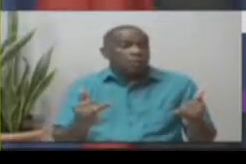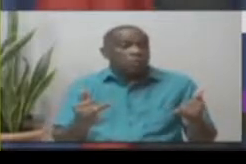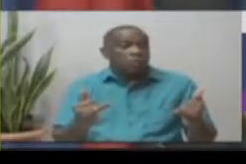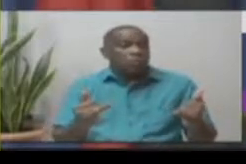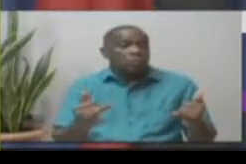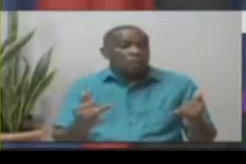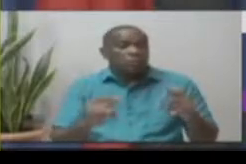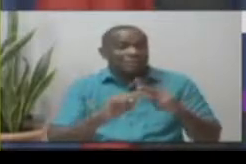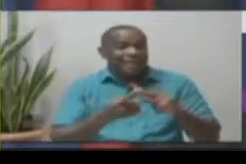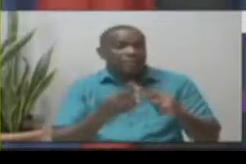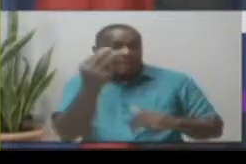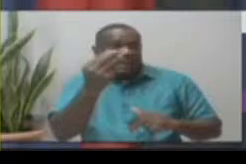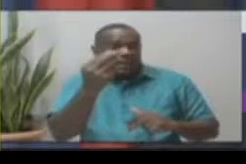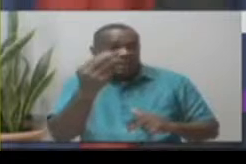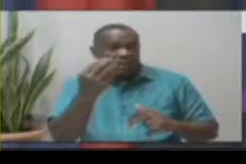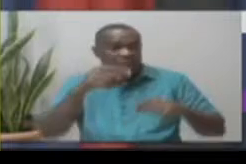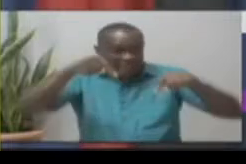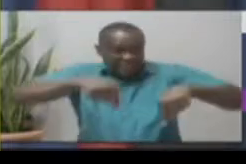starting on Monday